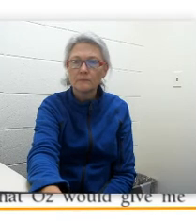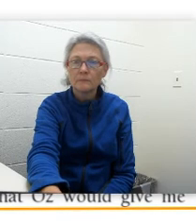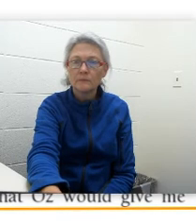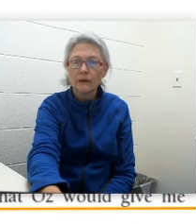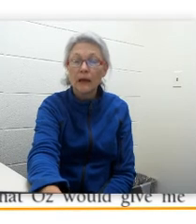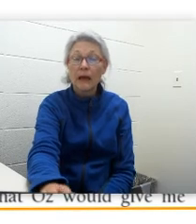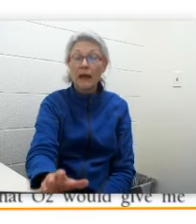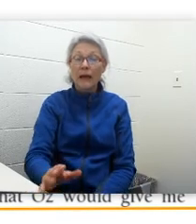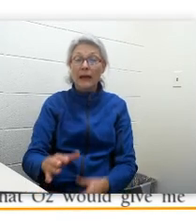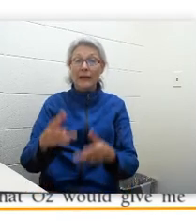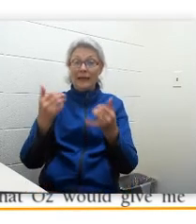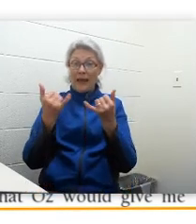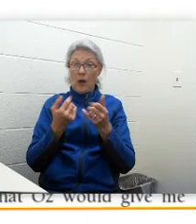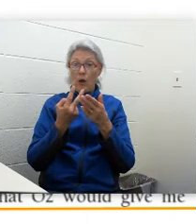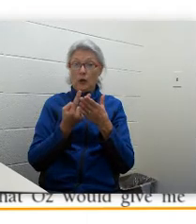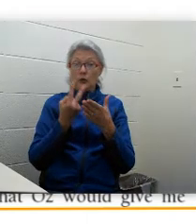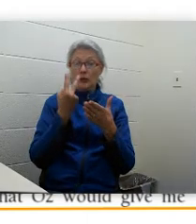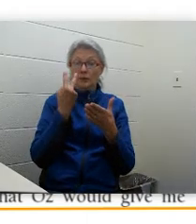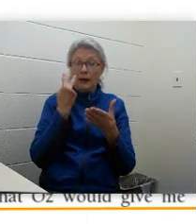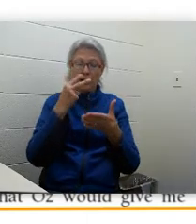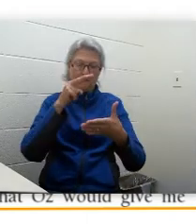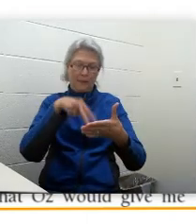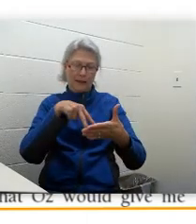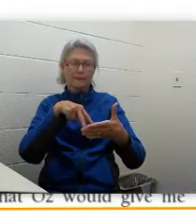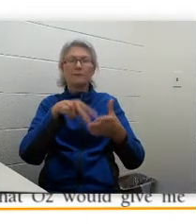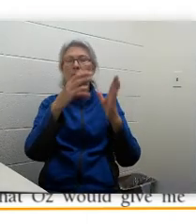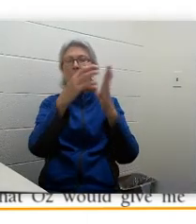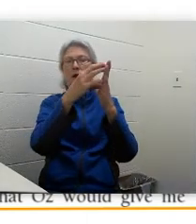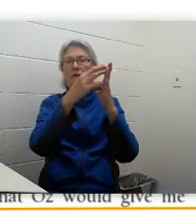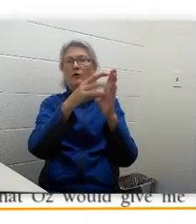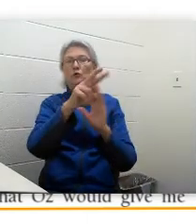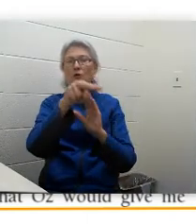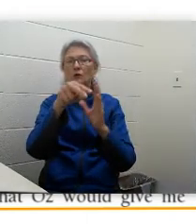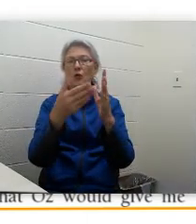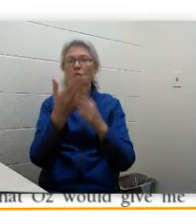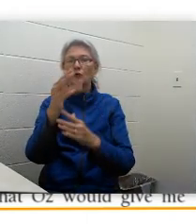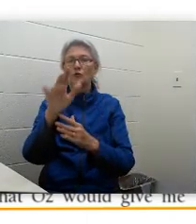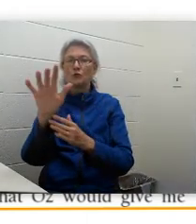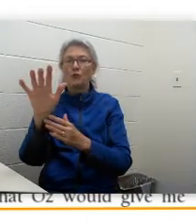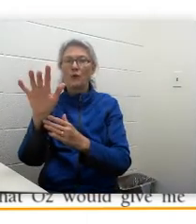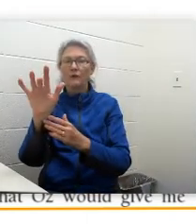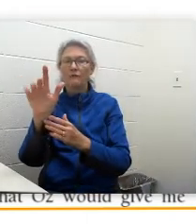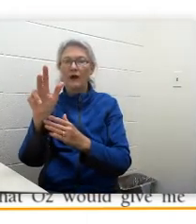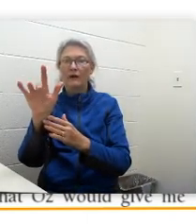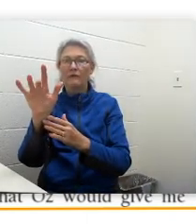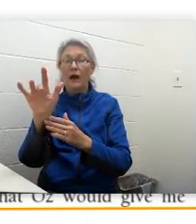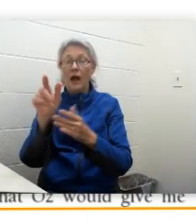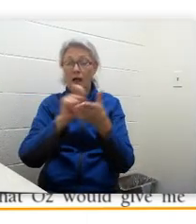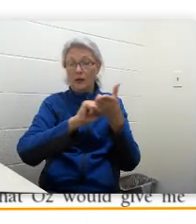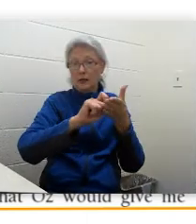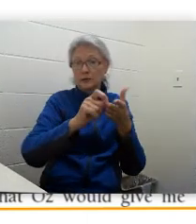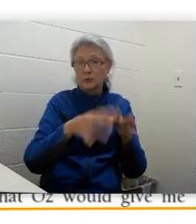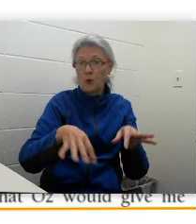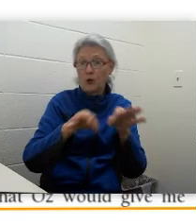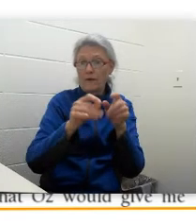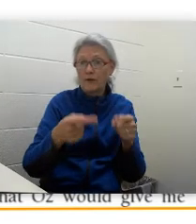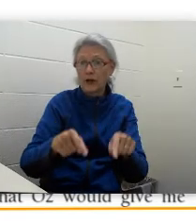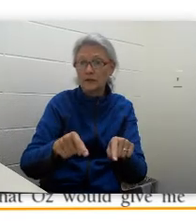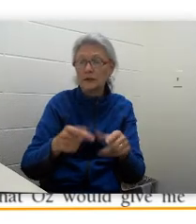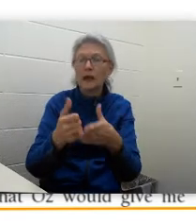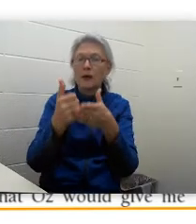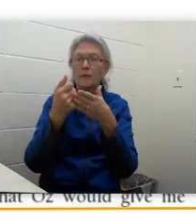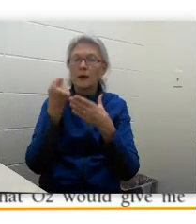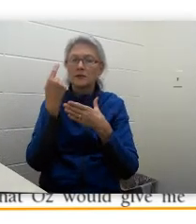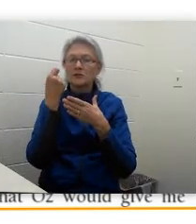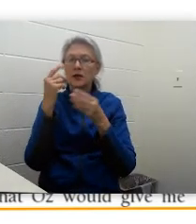Now looking back at paragraphs 22 through 25, I underlined some key events that can help me understand more